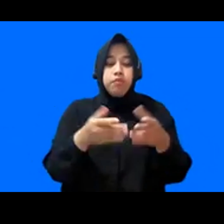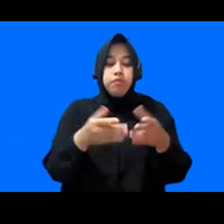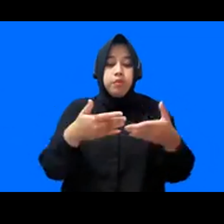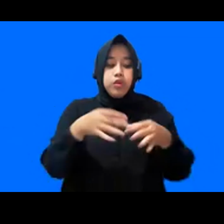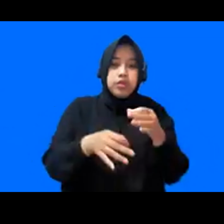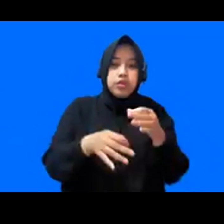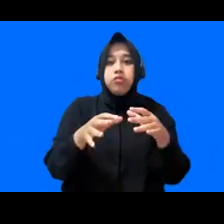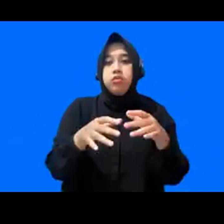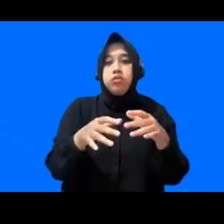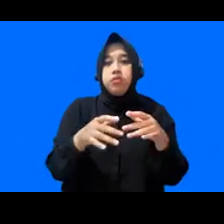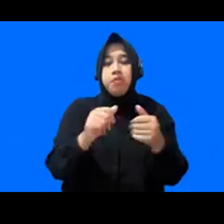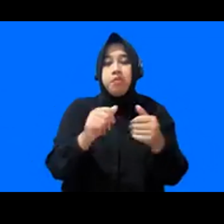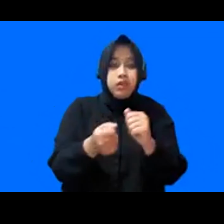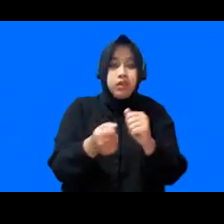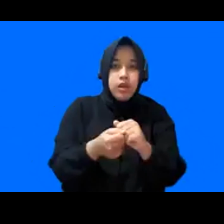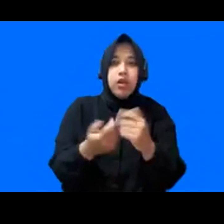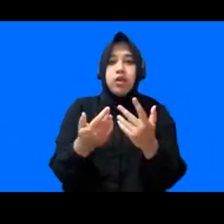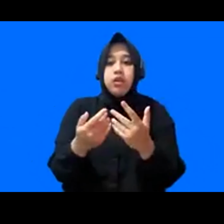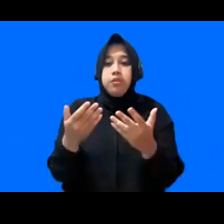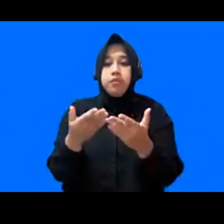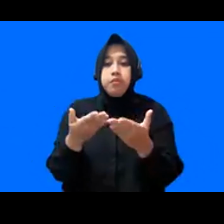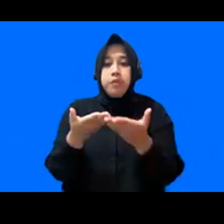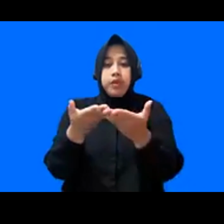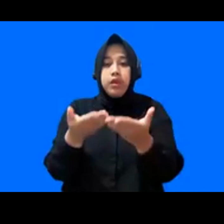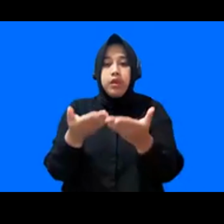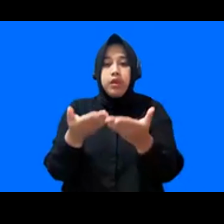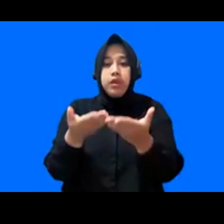and contributes to a resilient and prosperous region.